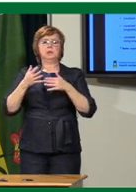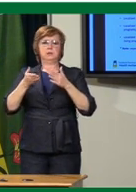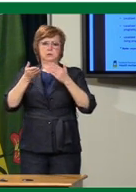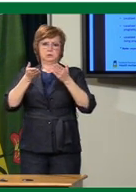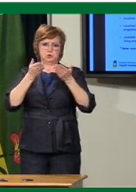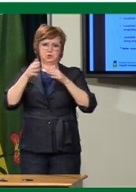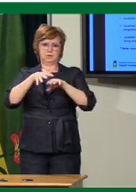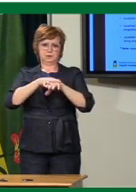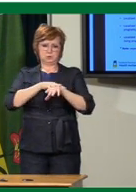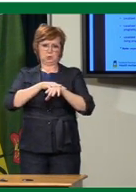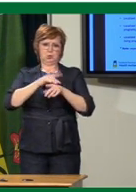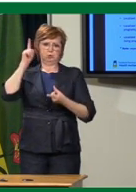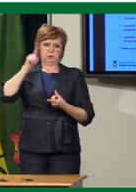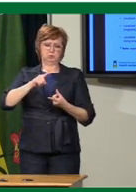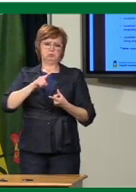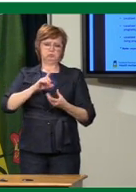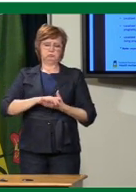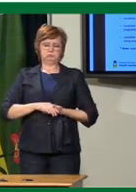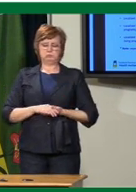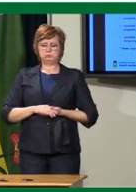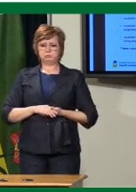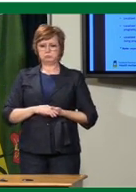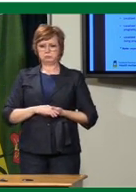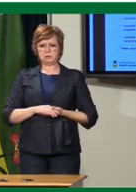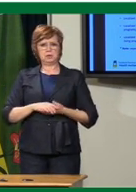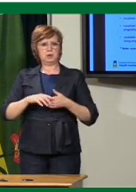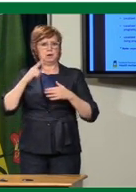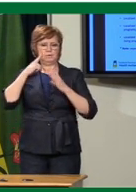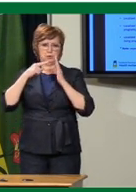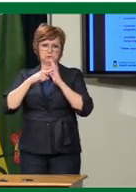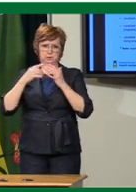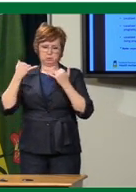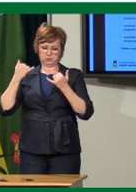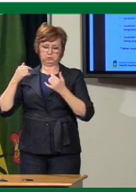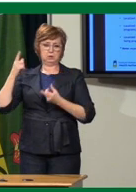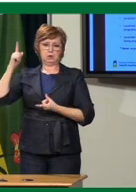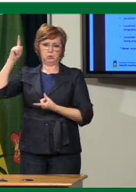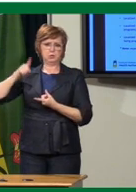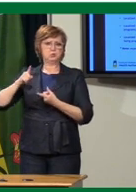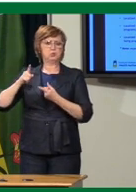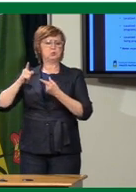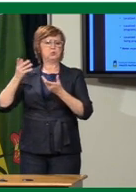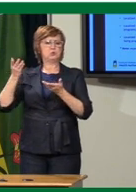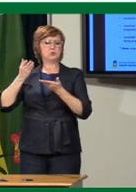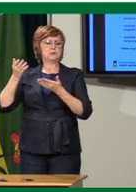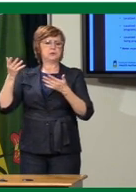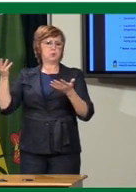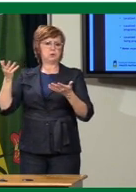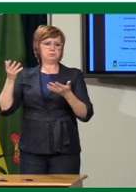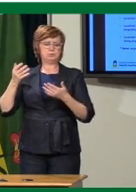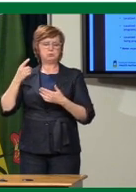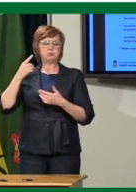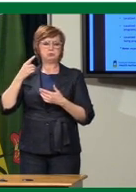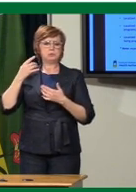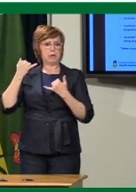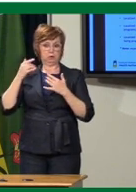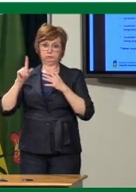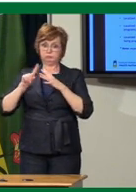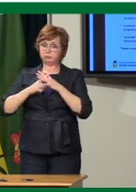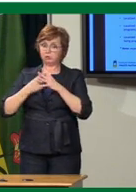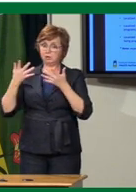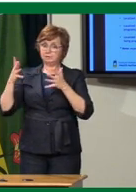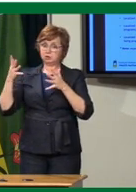So different types of slowdowns that we are employing right now and that we are going to be doing on a